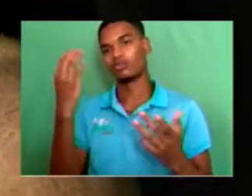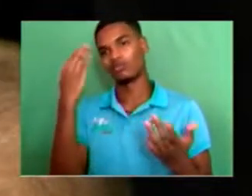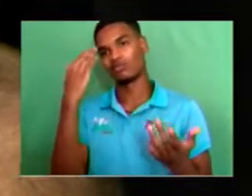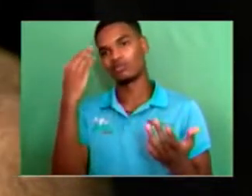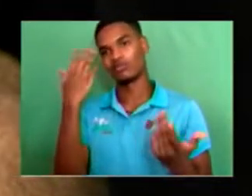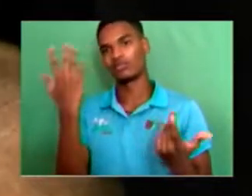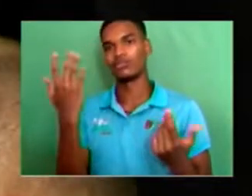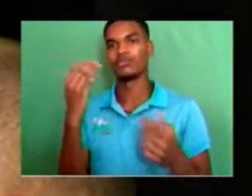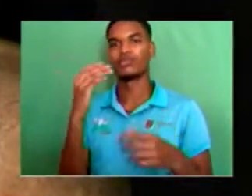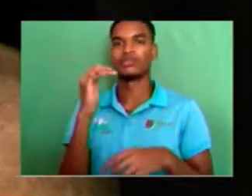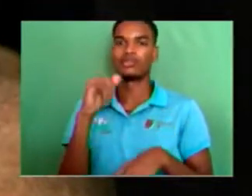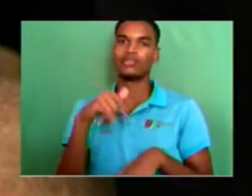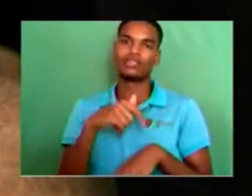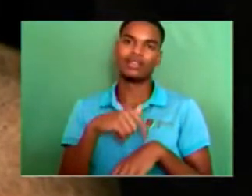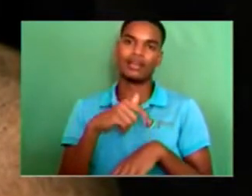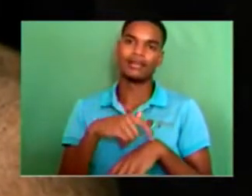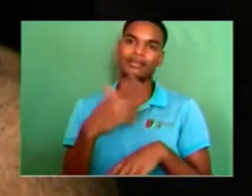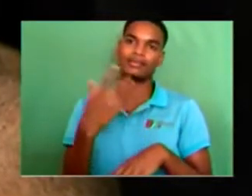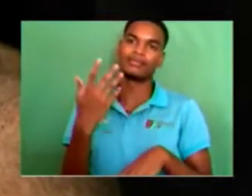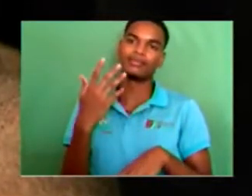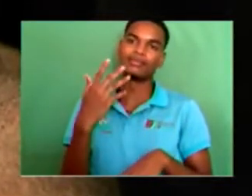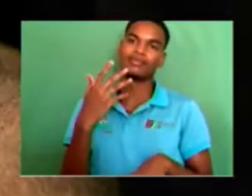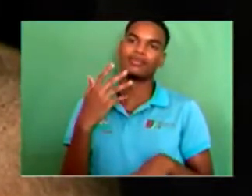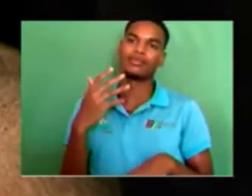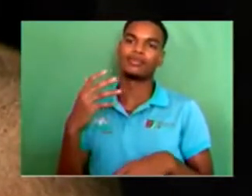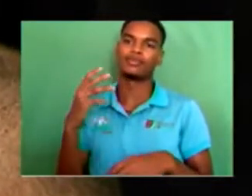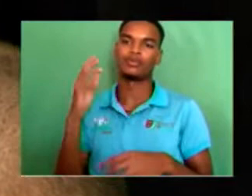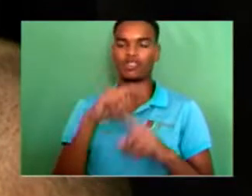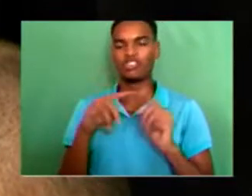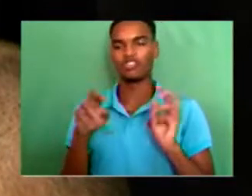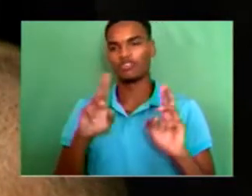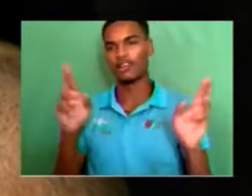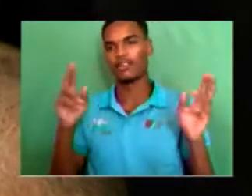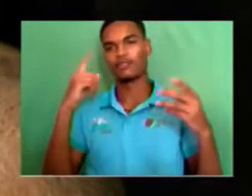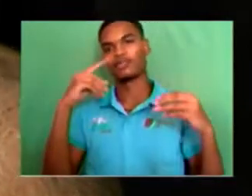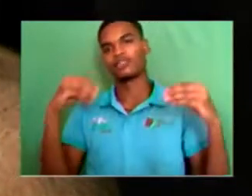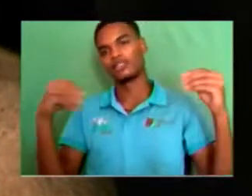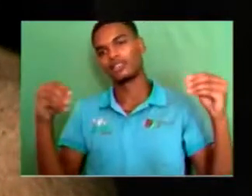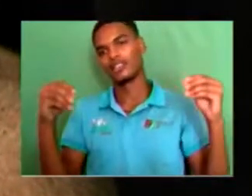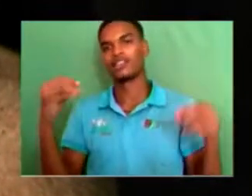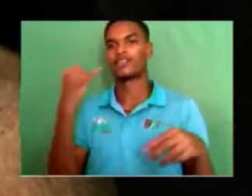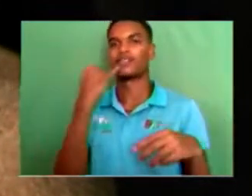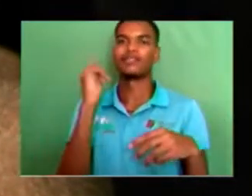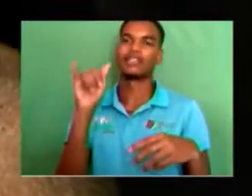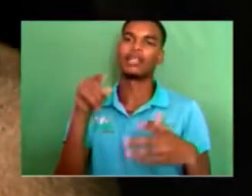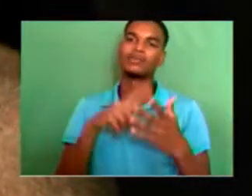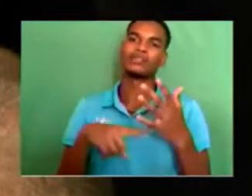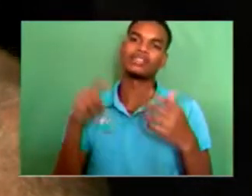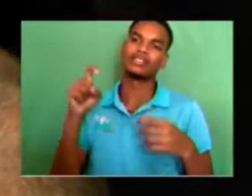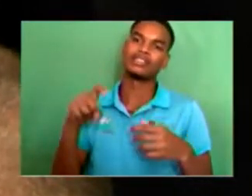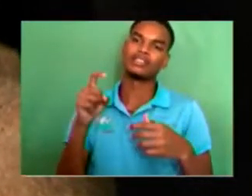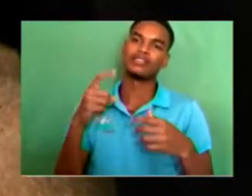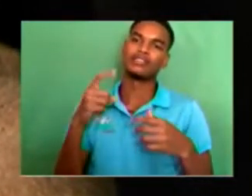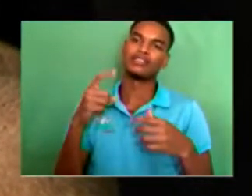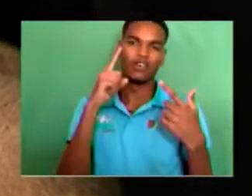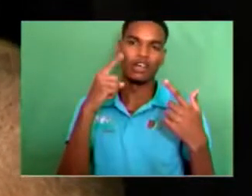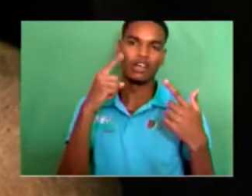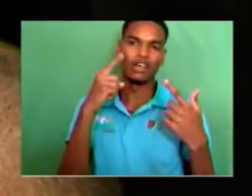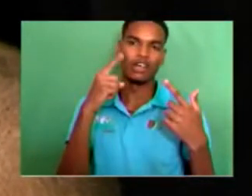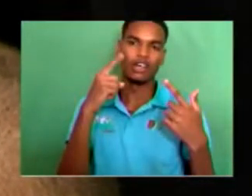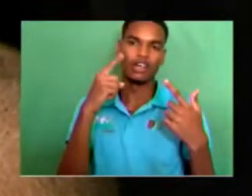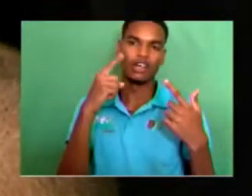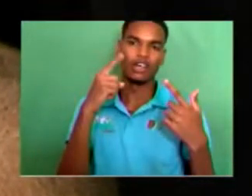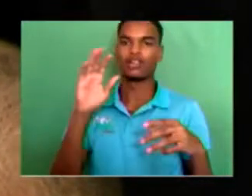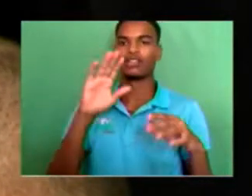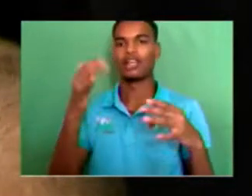on with defining that and getting it out there. If that's what you need to achieve your deadline, you need